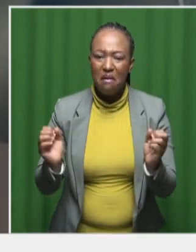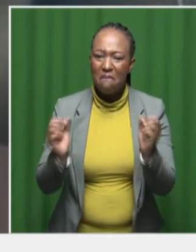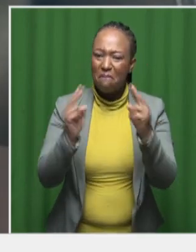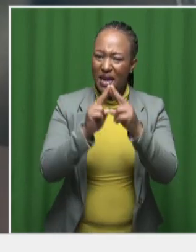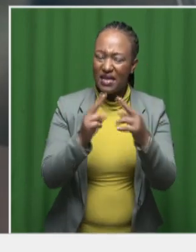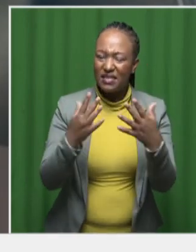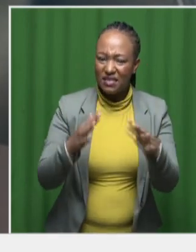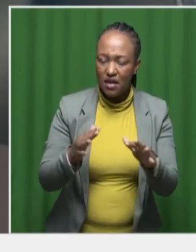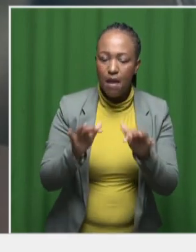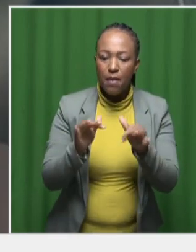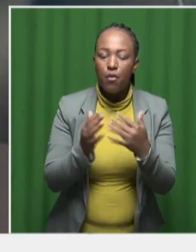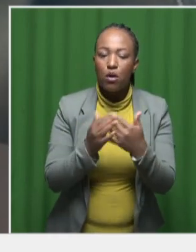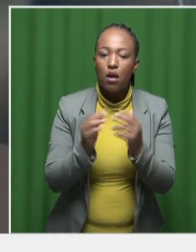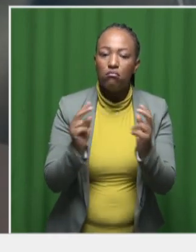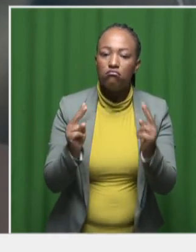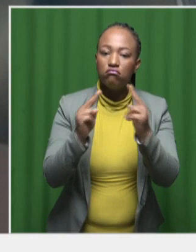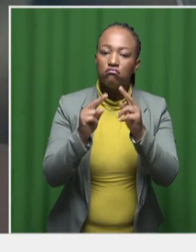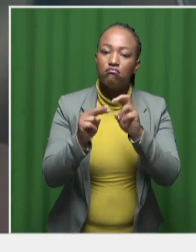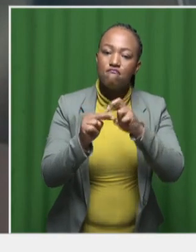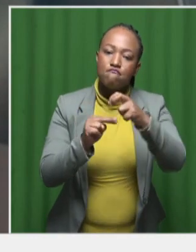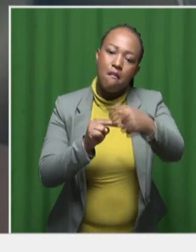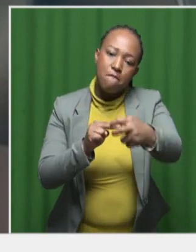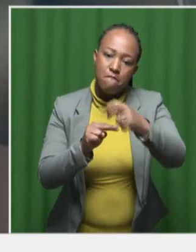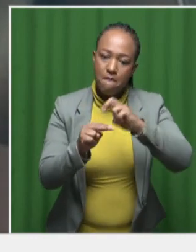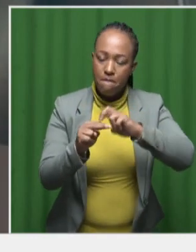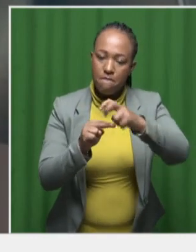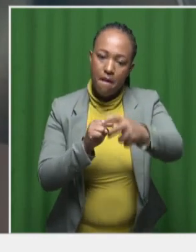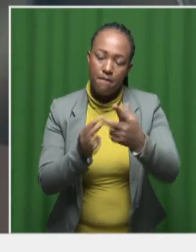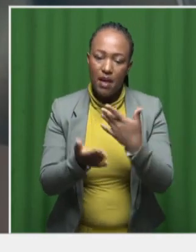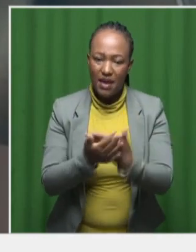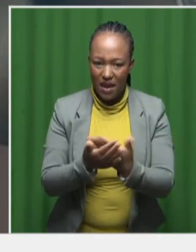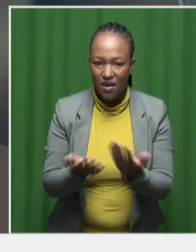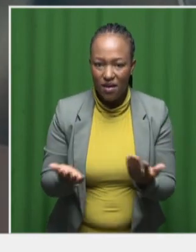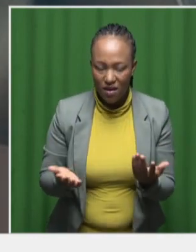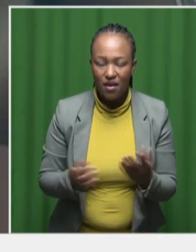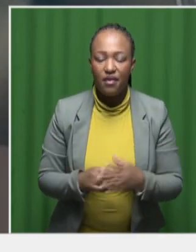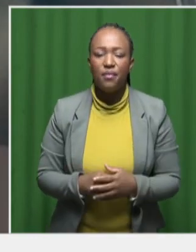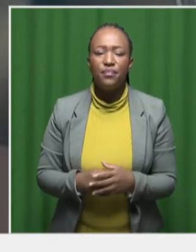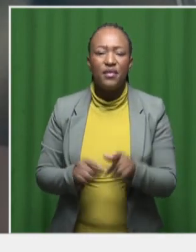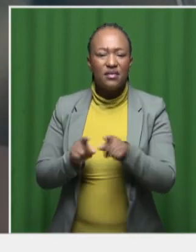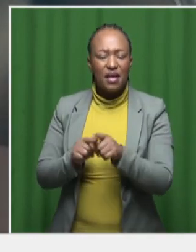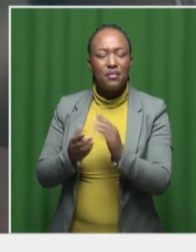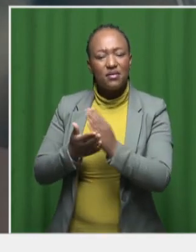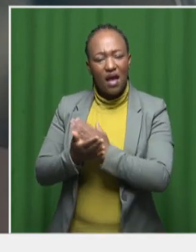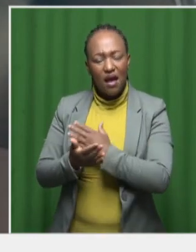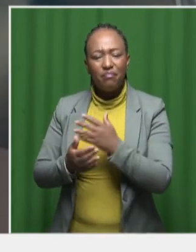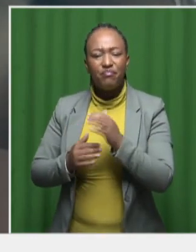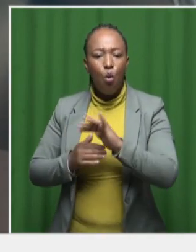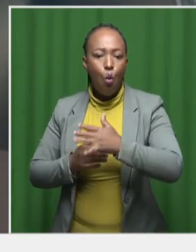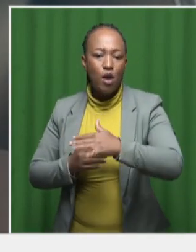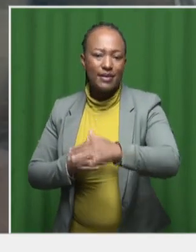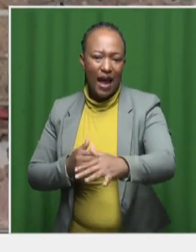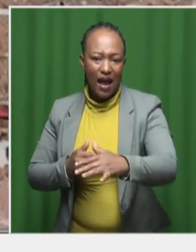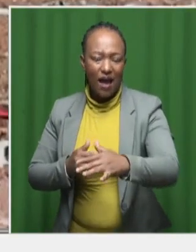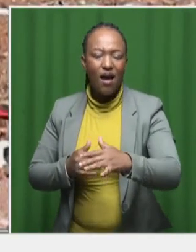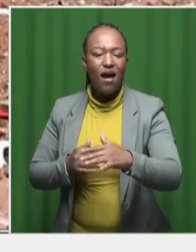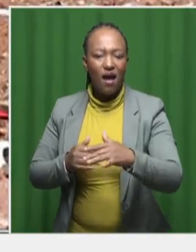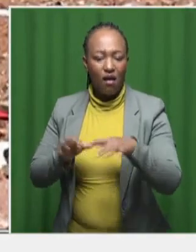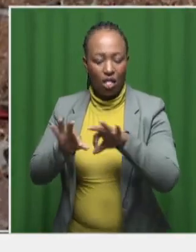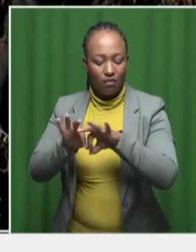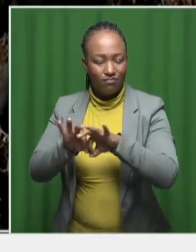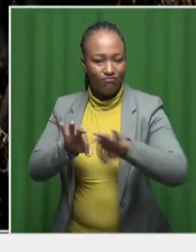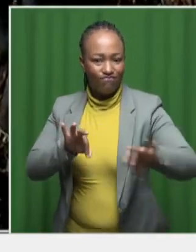cross over to those areas which had no access. We have also restored some of the water infrastructure in the